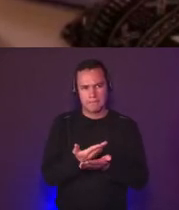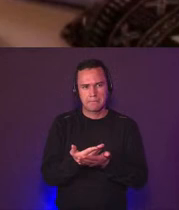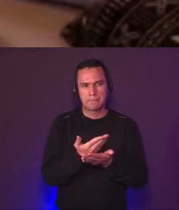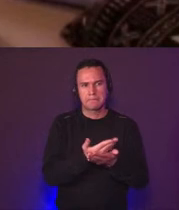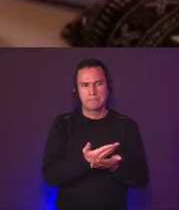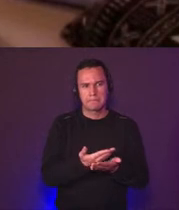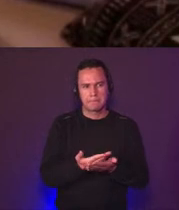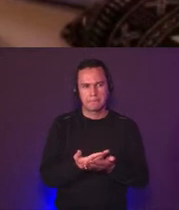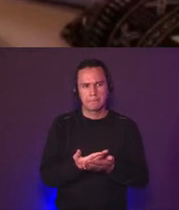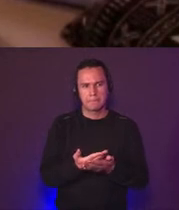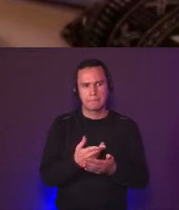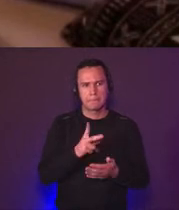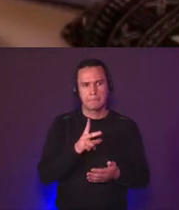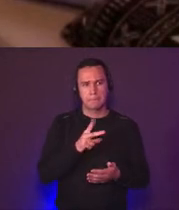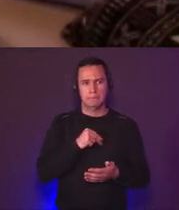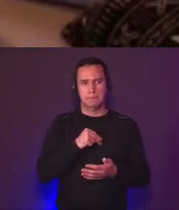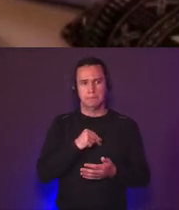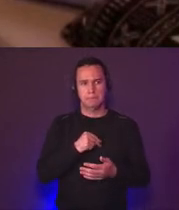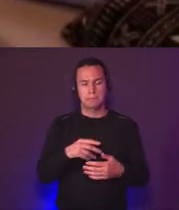devouring it.